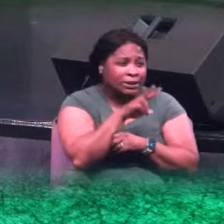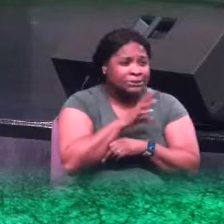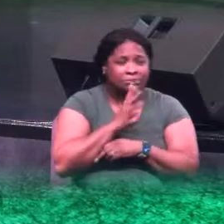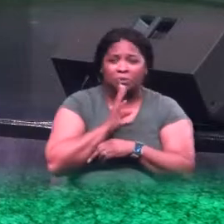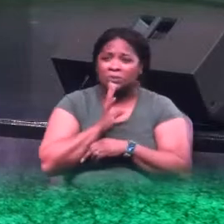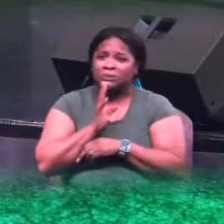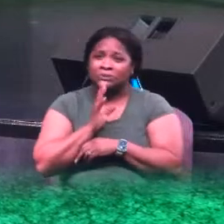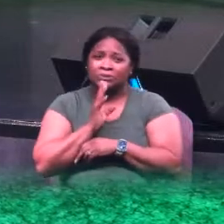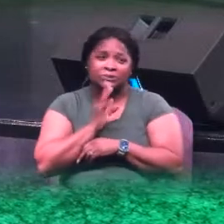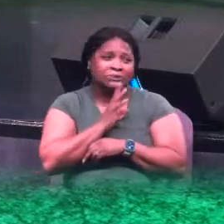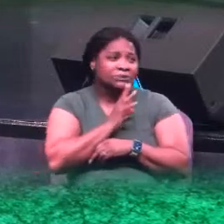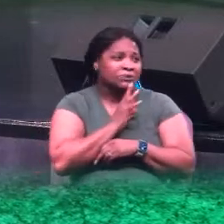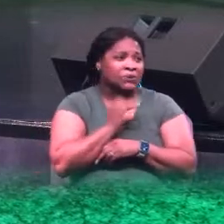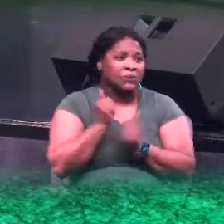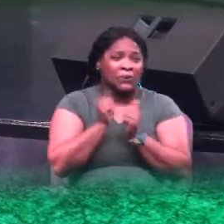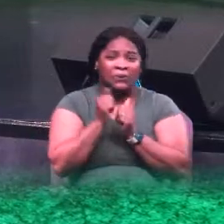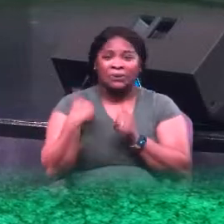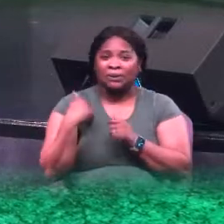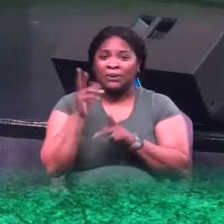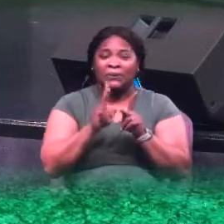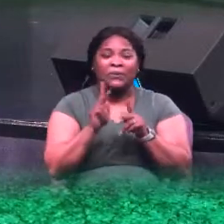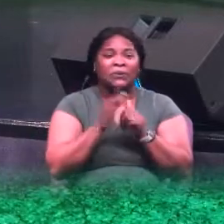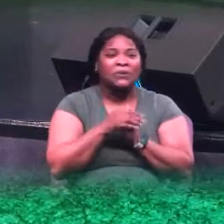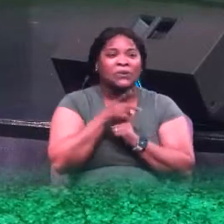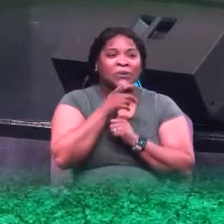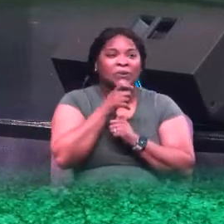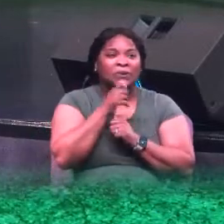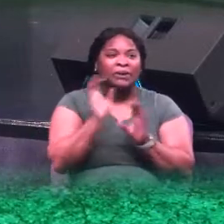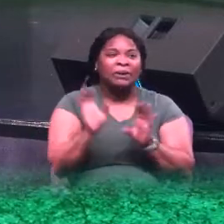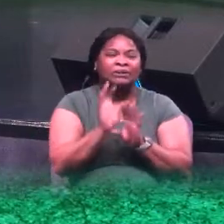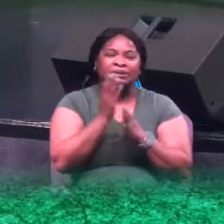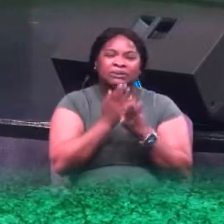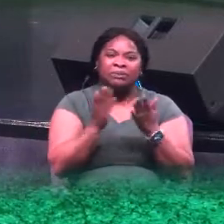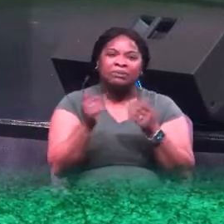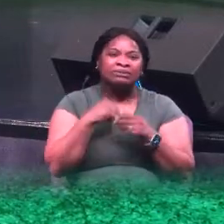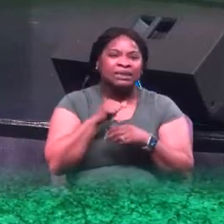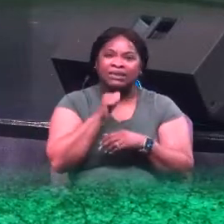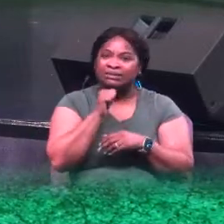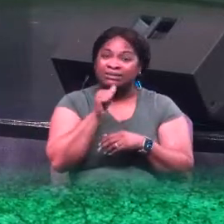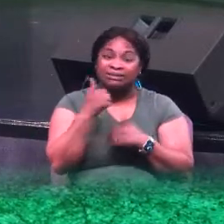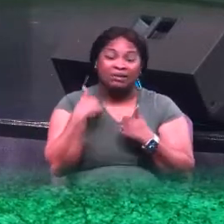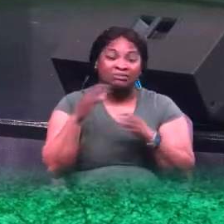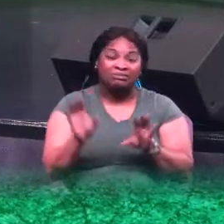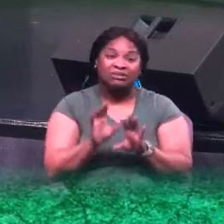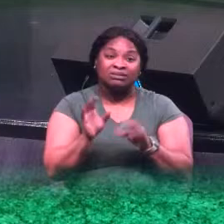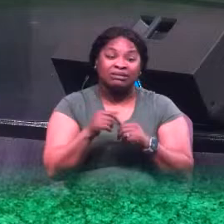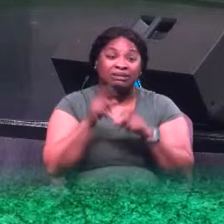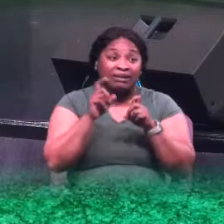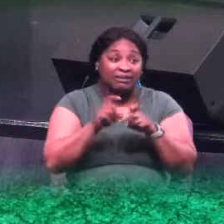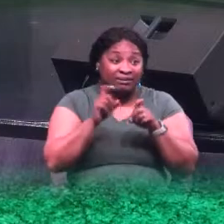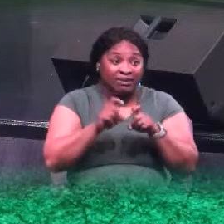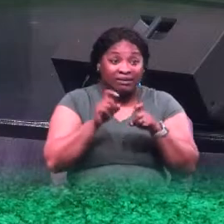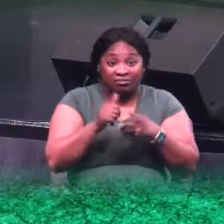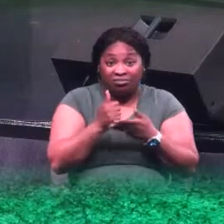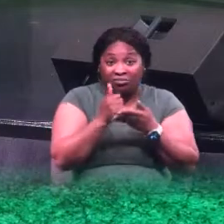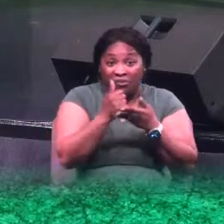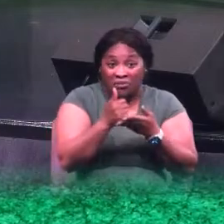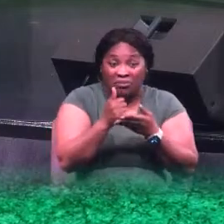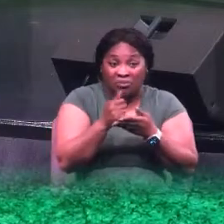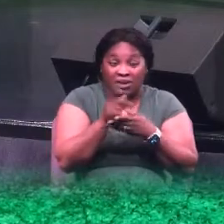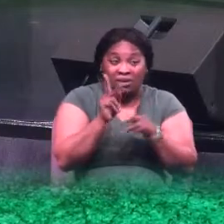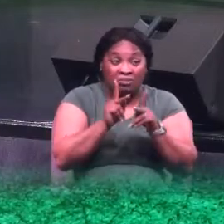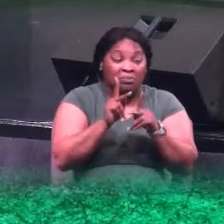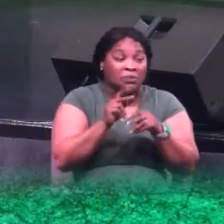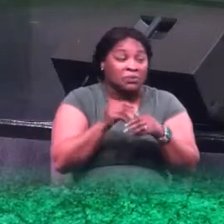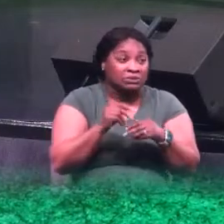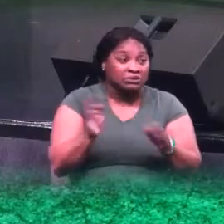talking and engaging with the young people who had done some things that they shouldn't have done. They need mentors. They've done some things